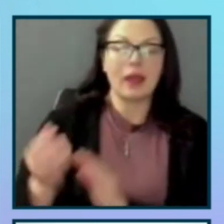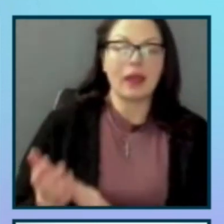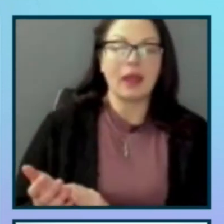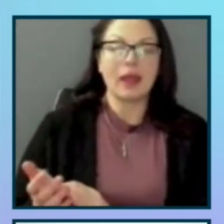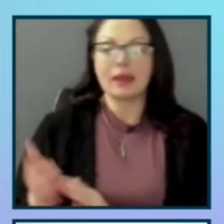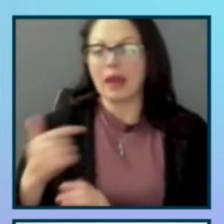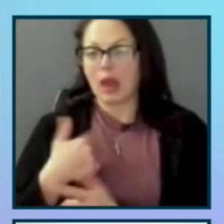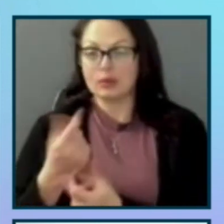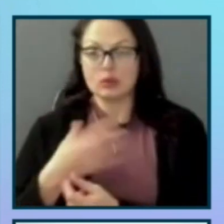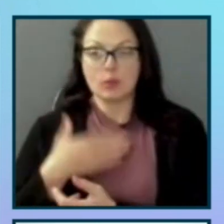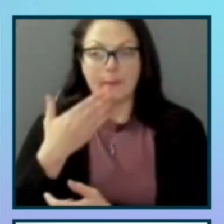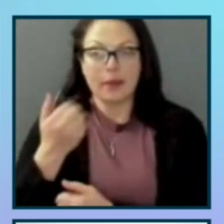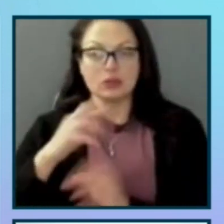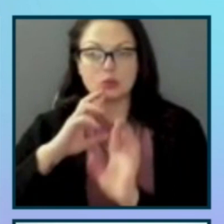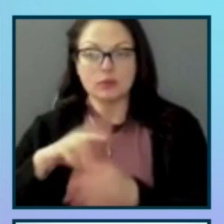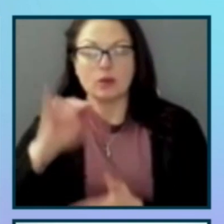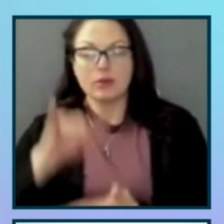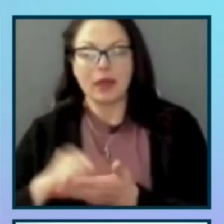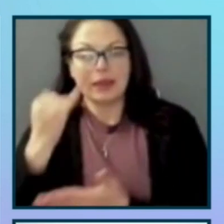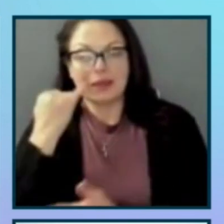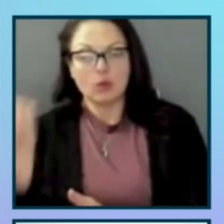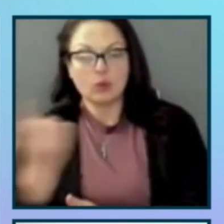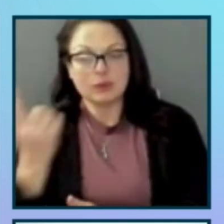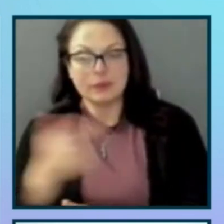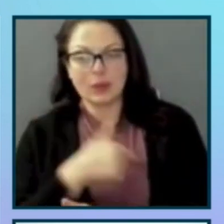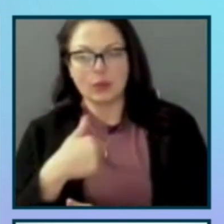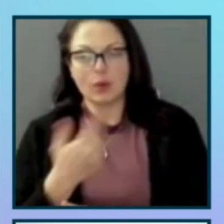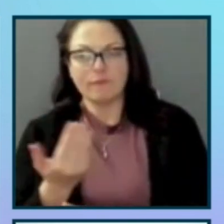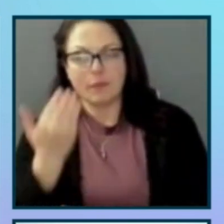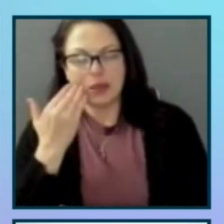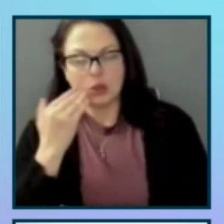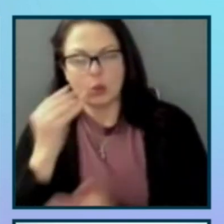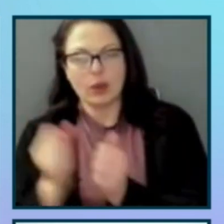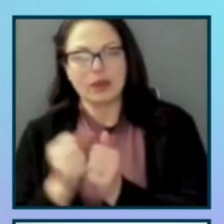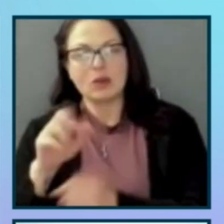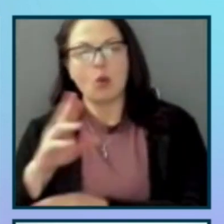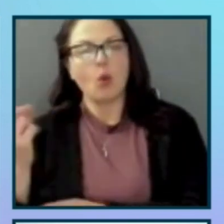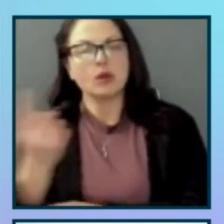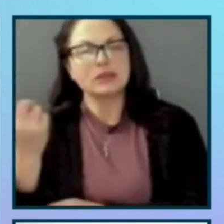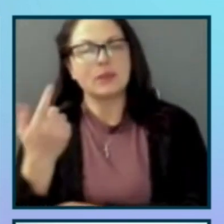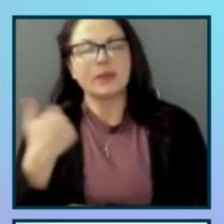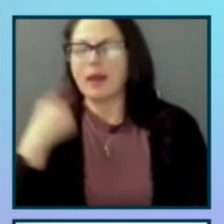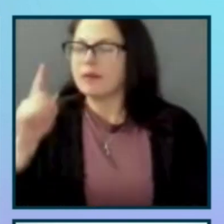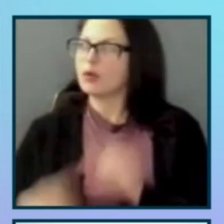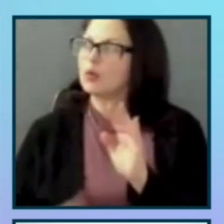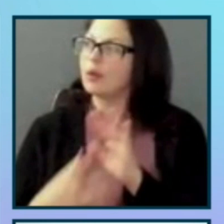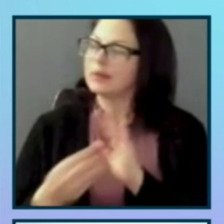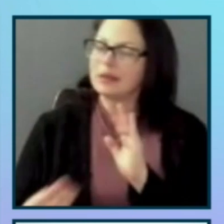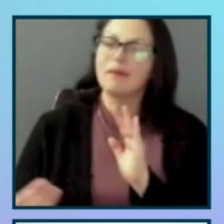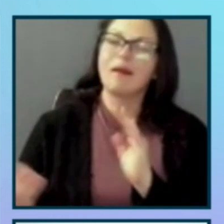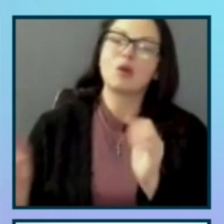my best to respond to them. If it was something that we were unfamiliar with or something that I simply couldn't replicate with